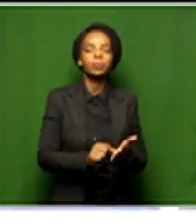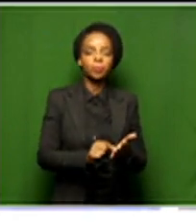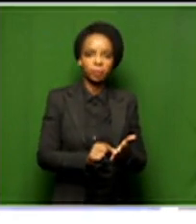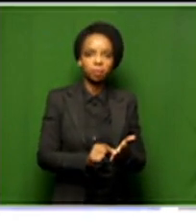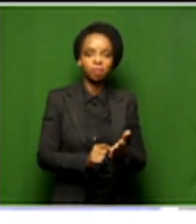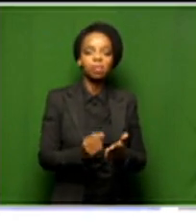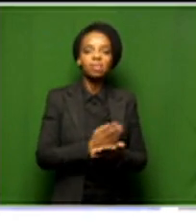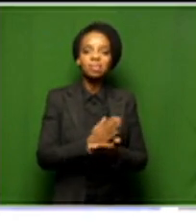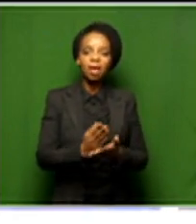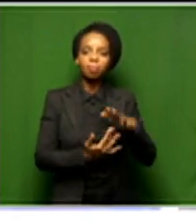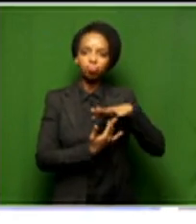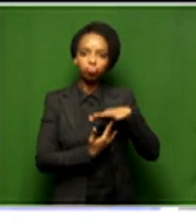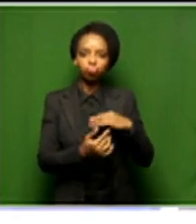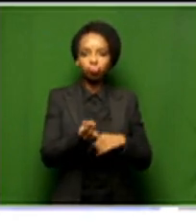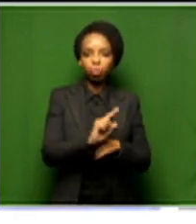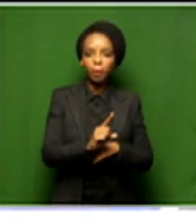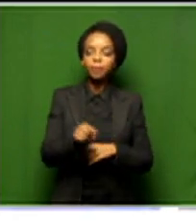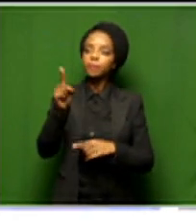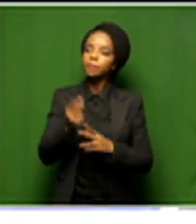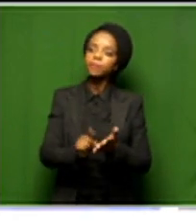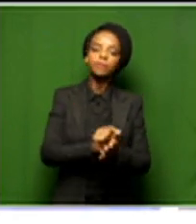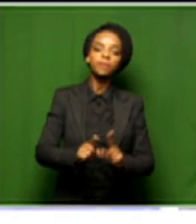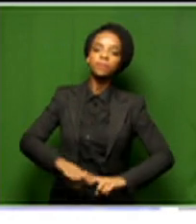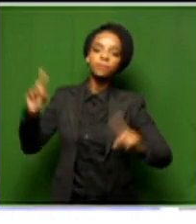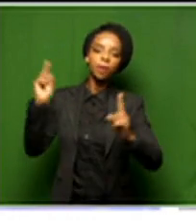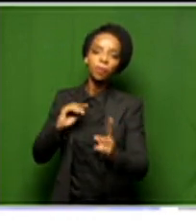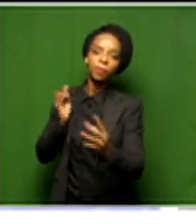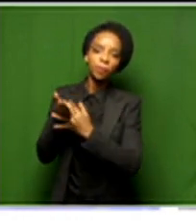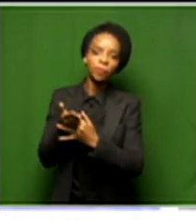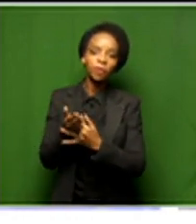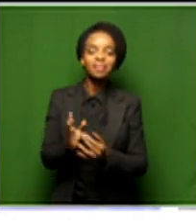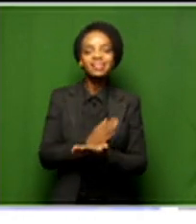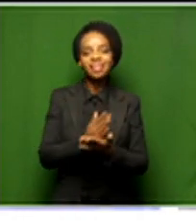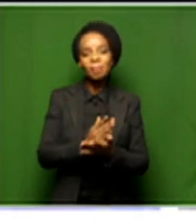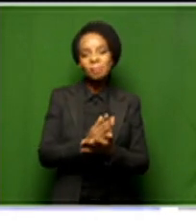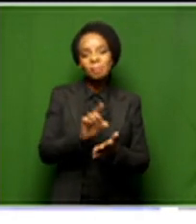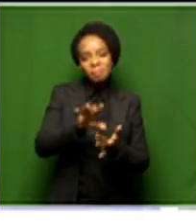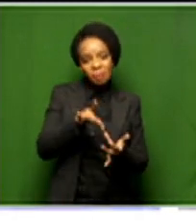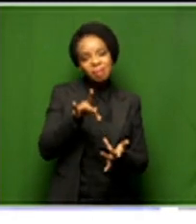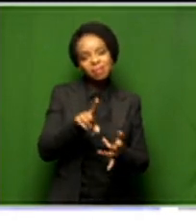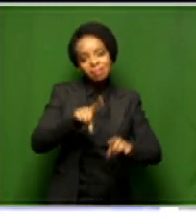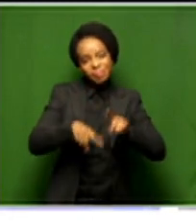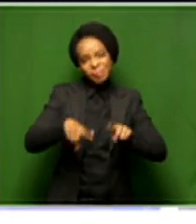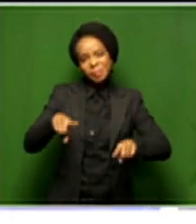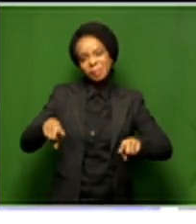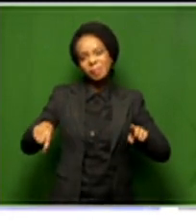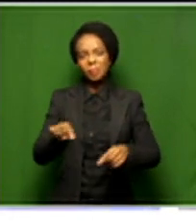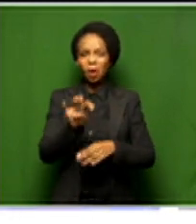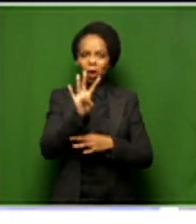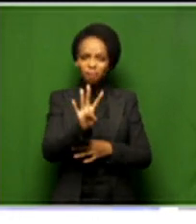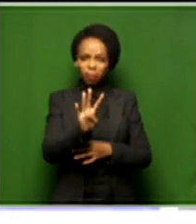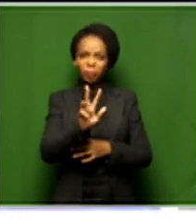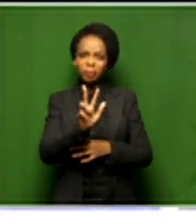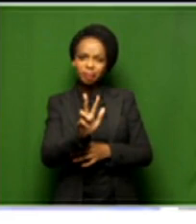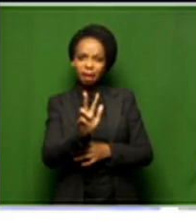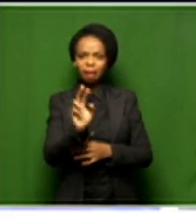to stop others from voting. You have a variety of choice as well. 48%, we need not necessarily